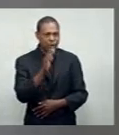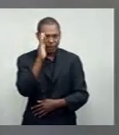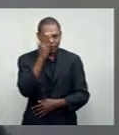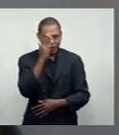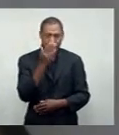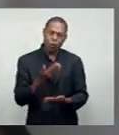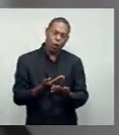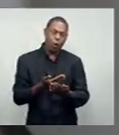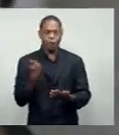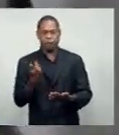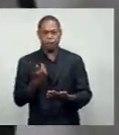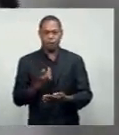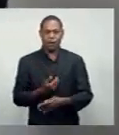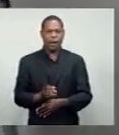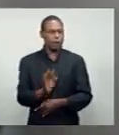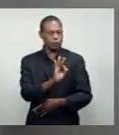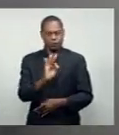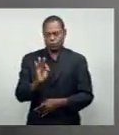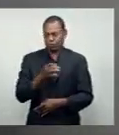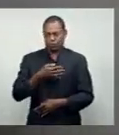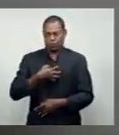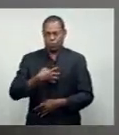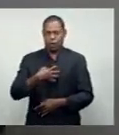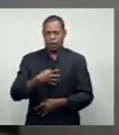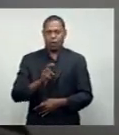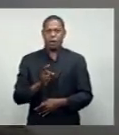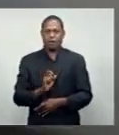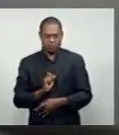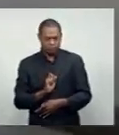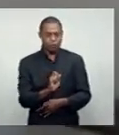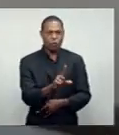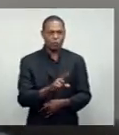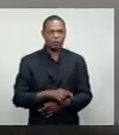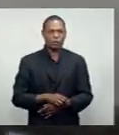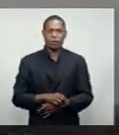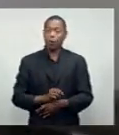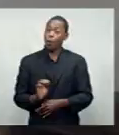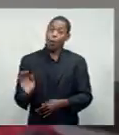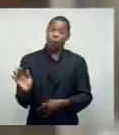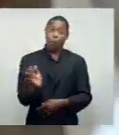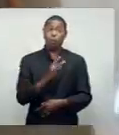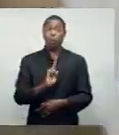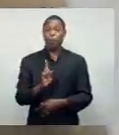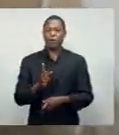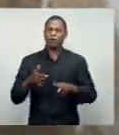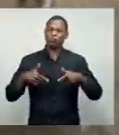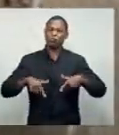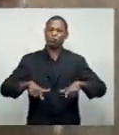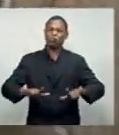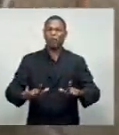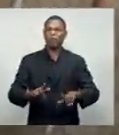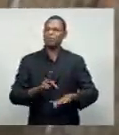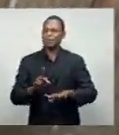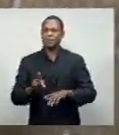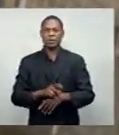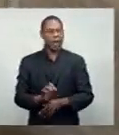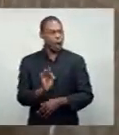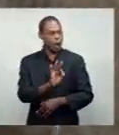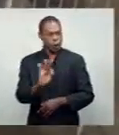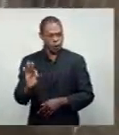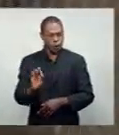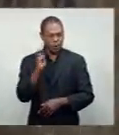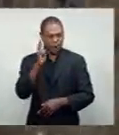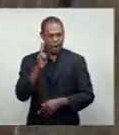account and refrain from making any posts. She has also been ordered to surrender all travel documents and not to reoffend while on